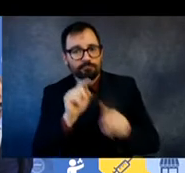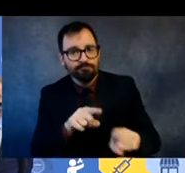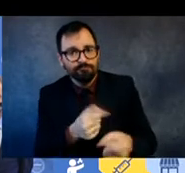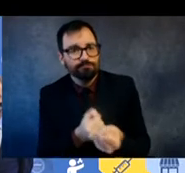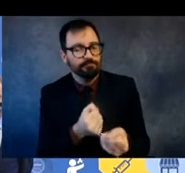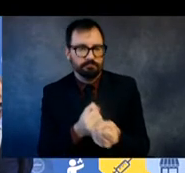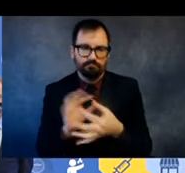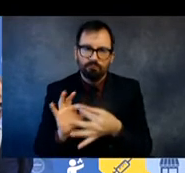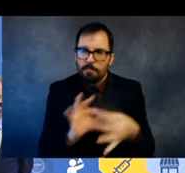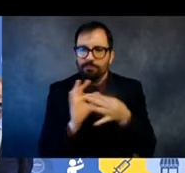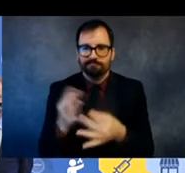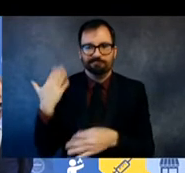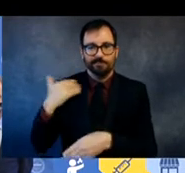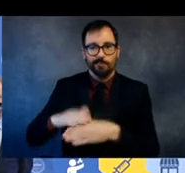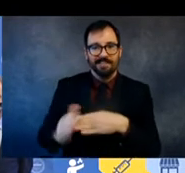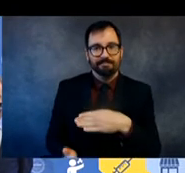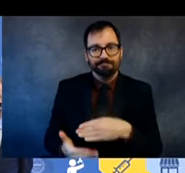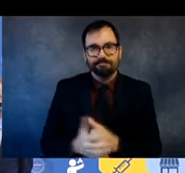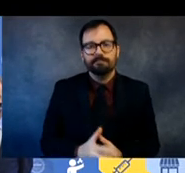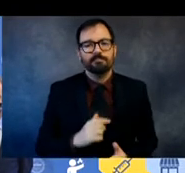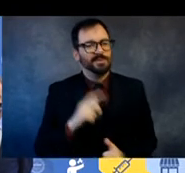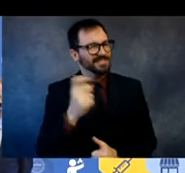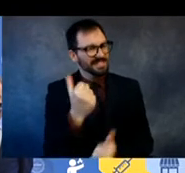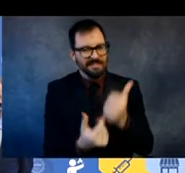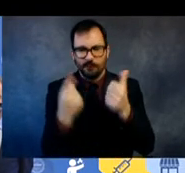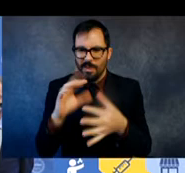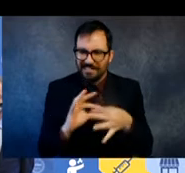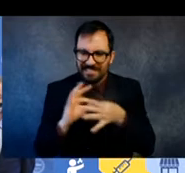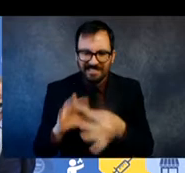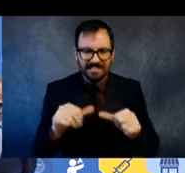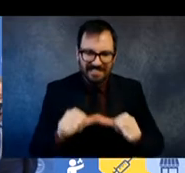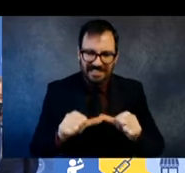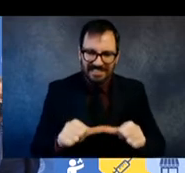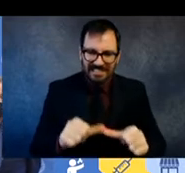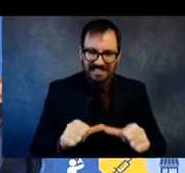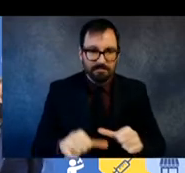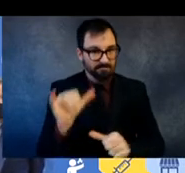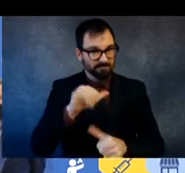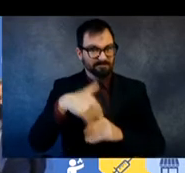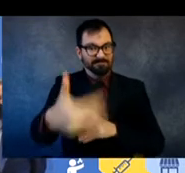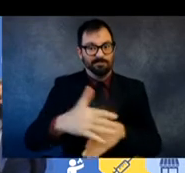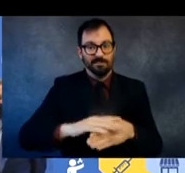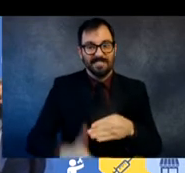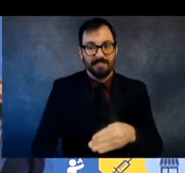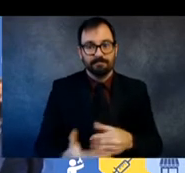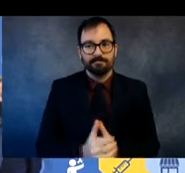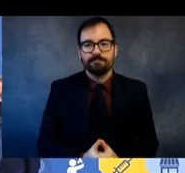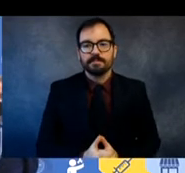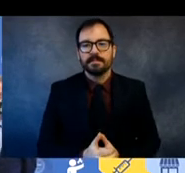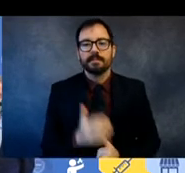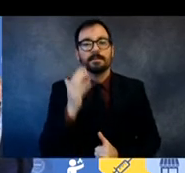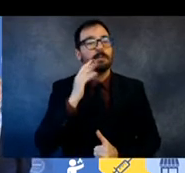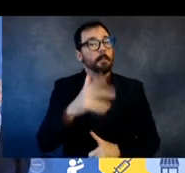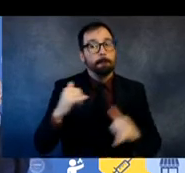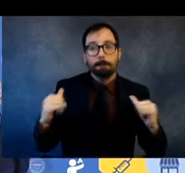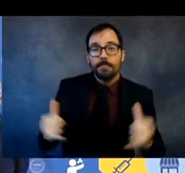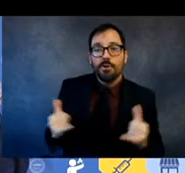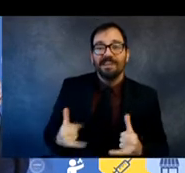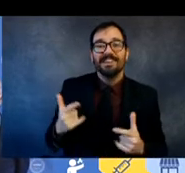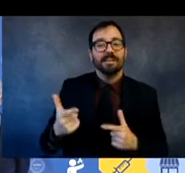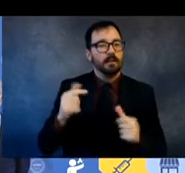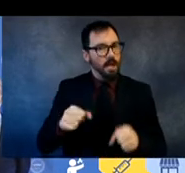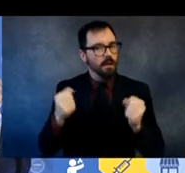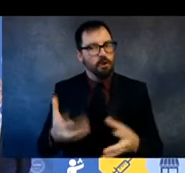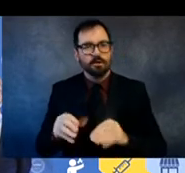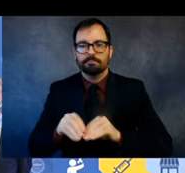going this weekend as well, the weekend that's coming up here. As I said last week, having a party and potentially causing an outbreak, it just isn't worth it at this